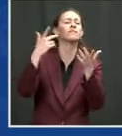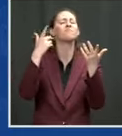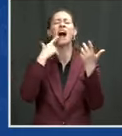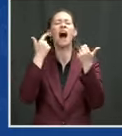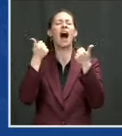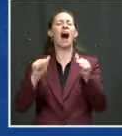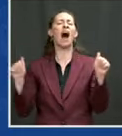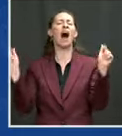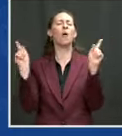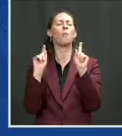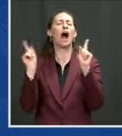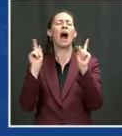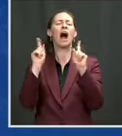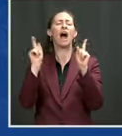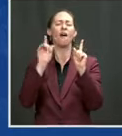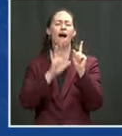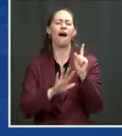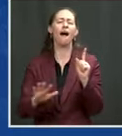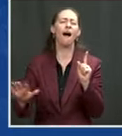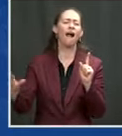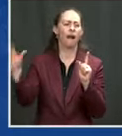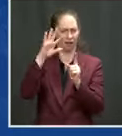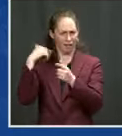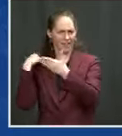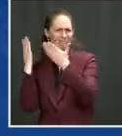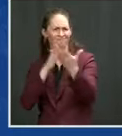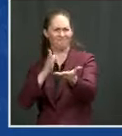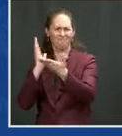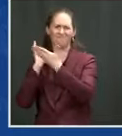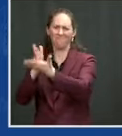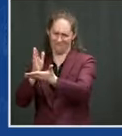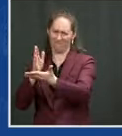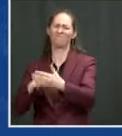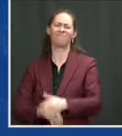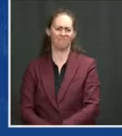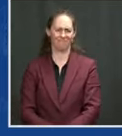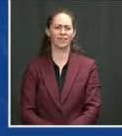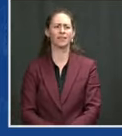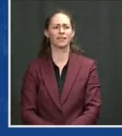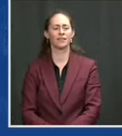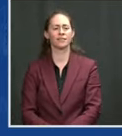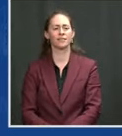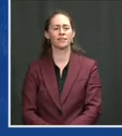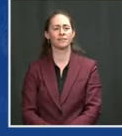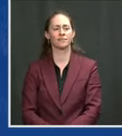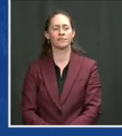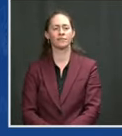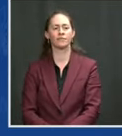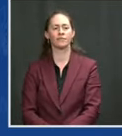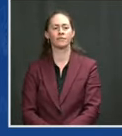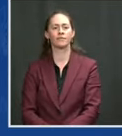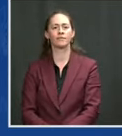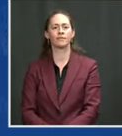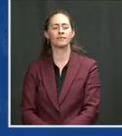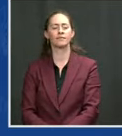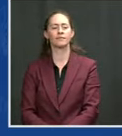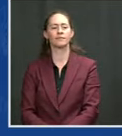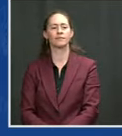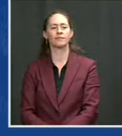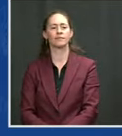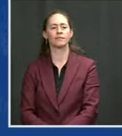mobile clinics. The third thing that we are doing that we believe will also continue to do that